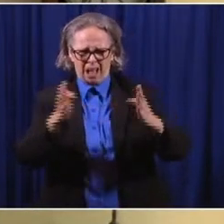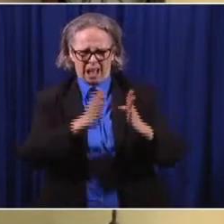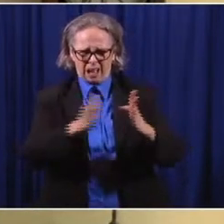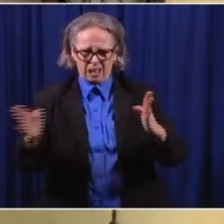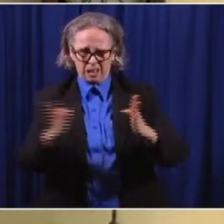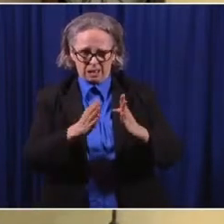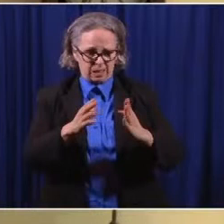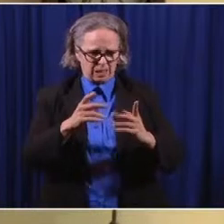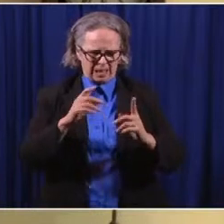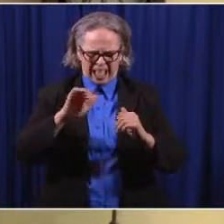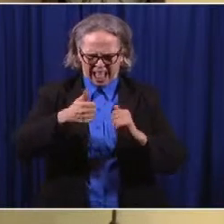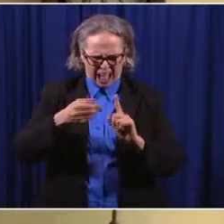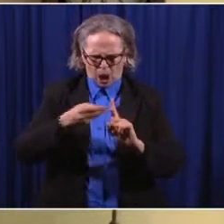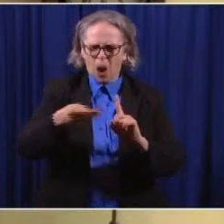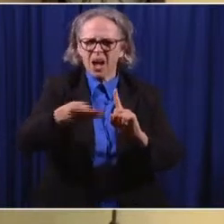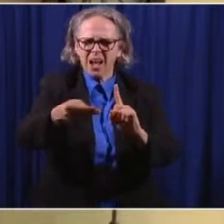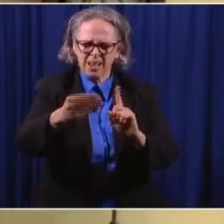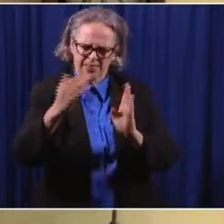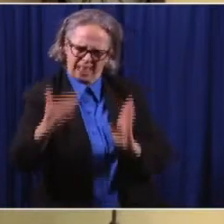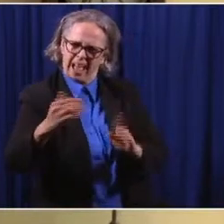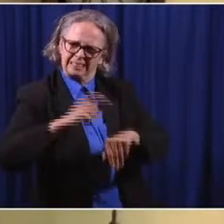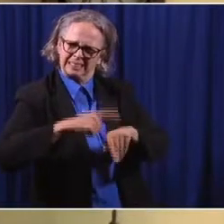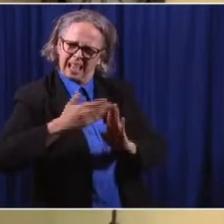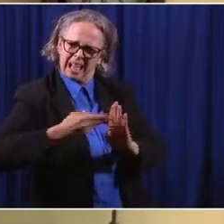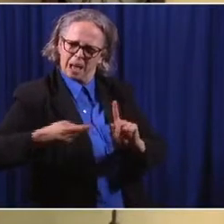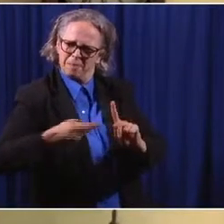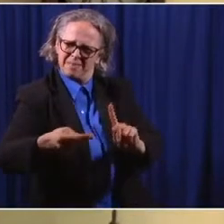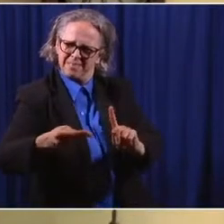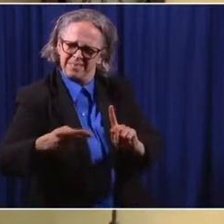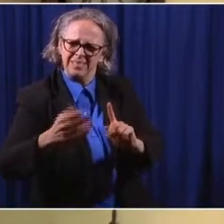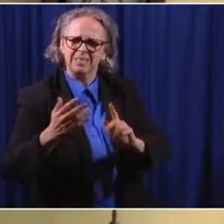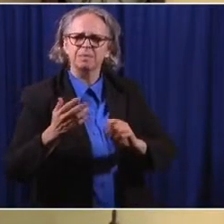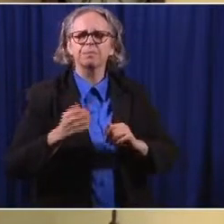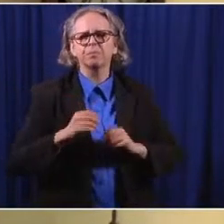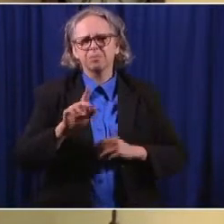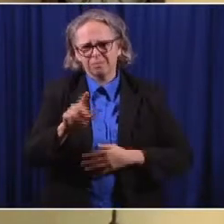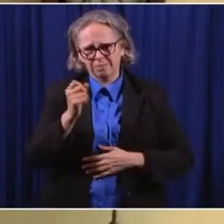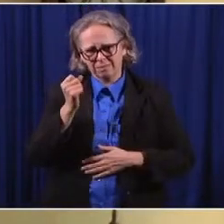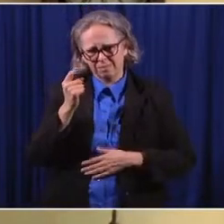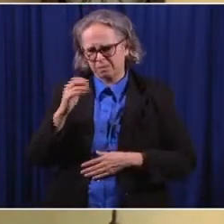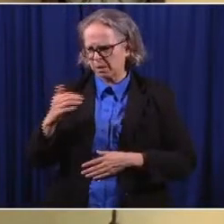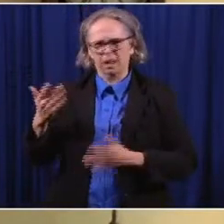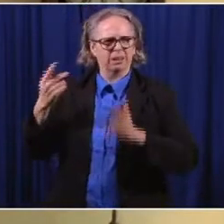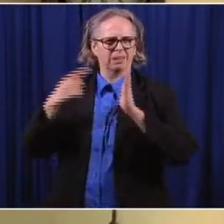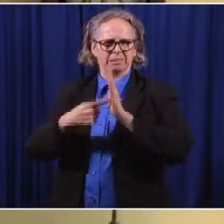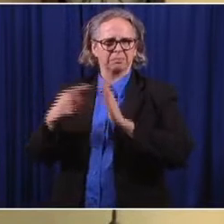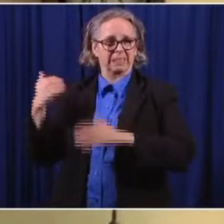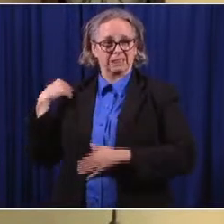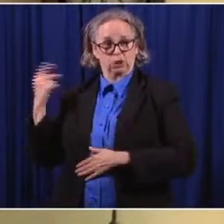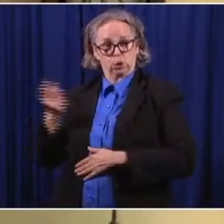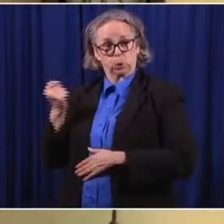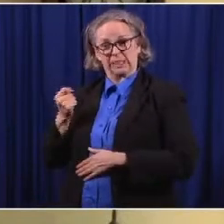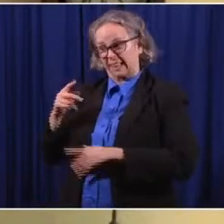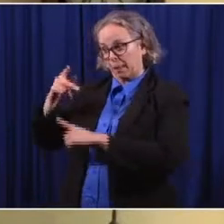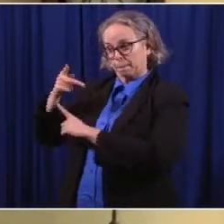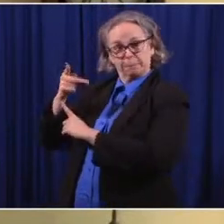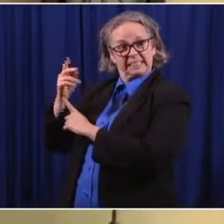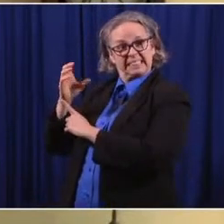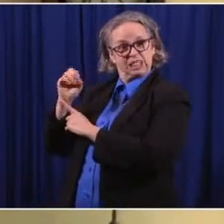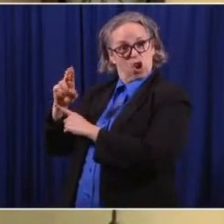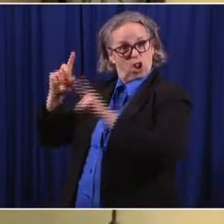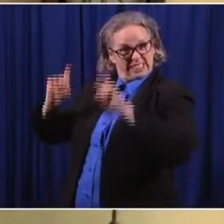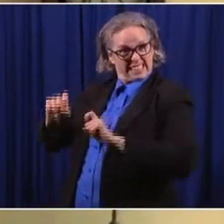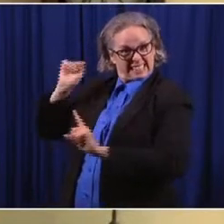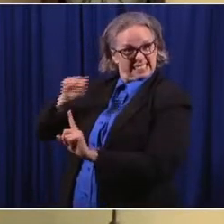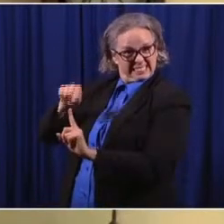You know, the PCR, and I think I said this on Tuesday, the PCR test is very